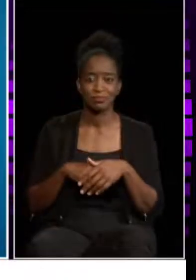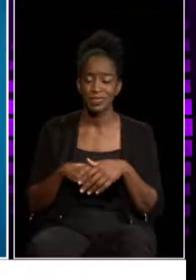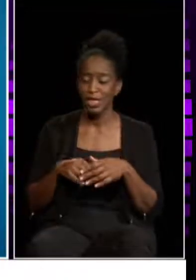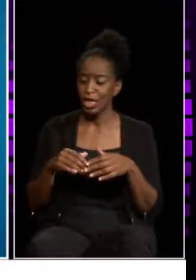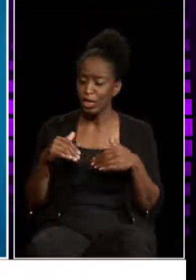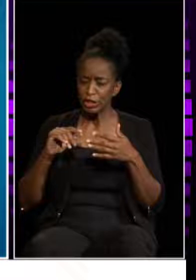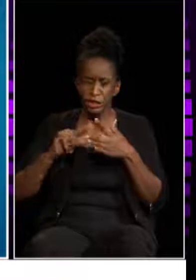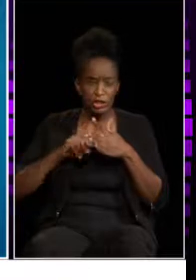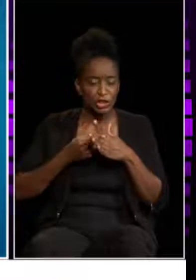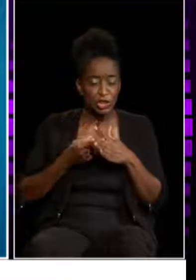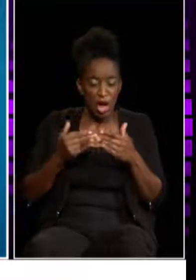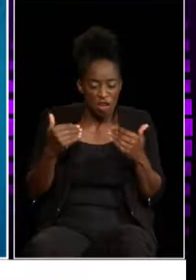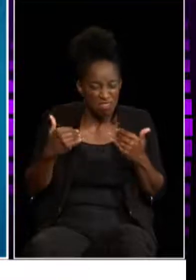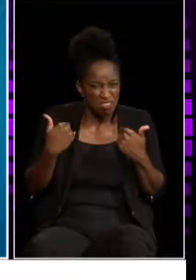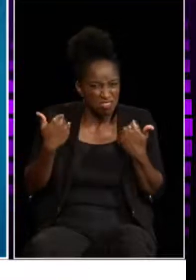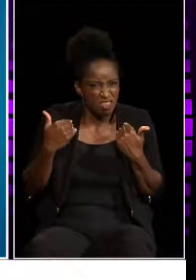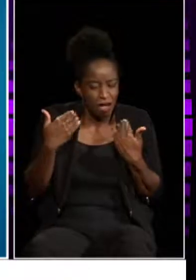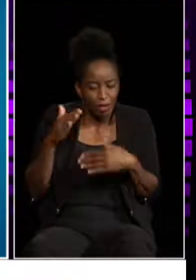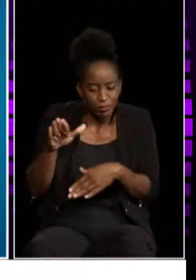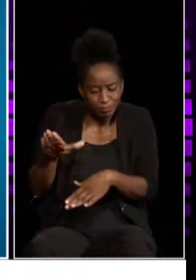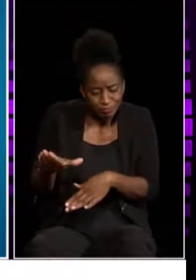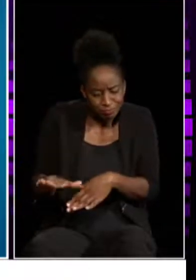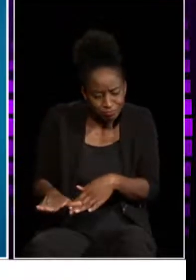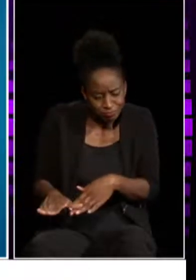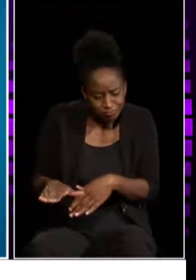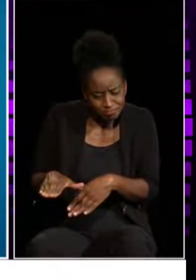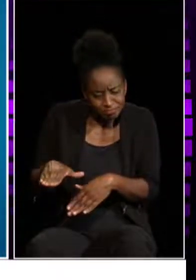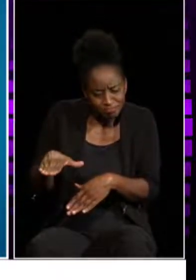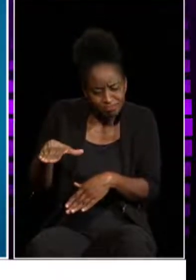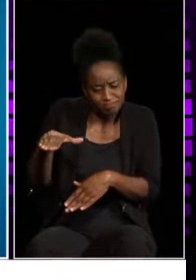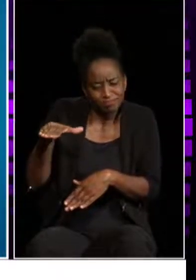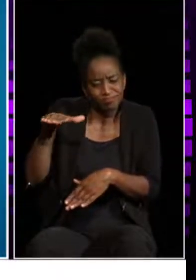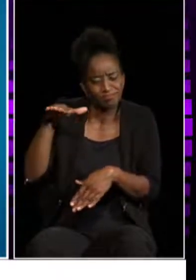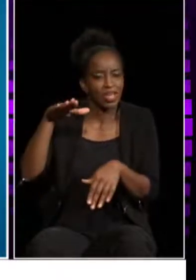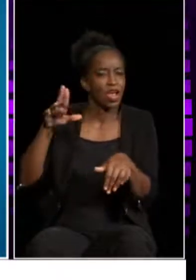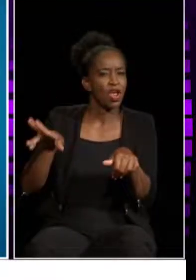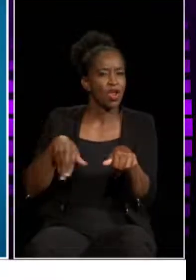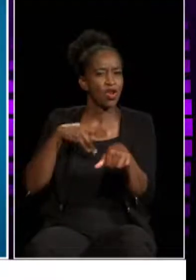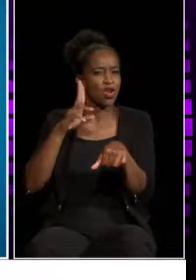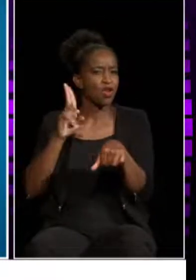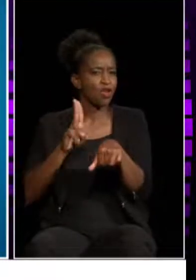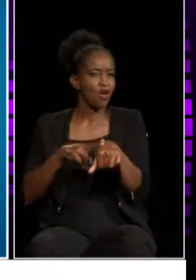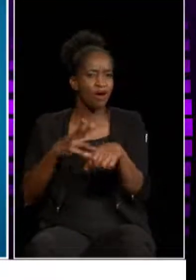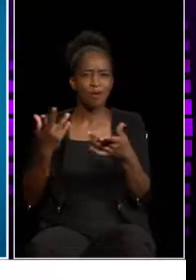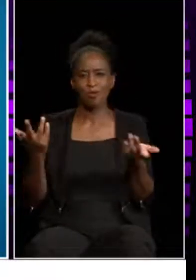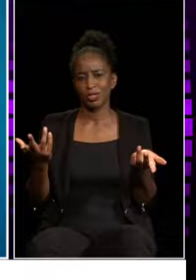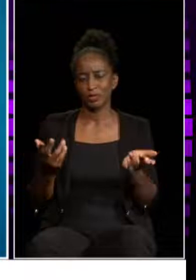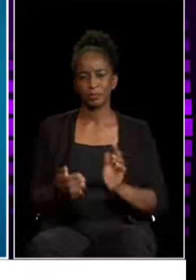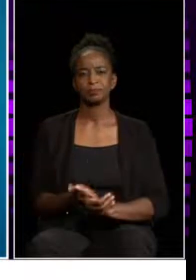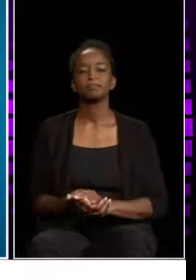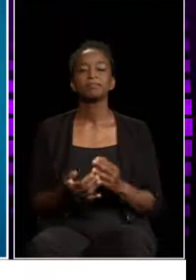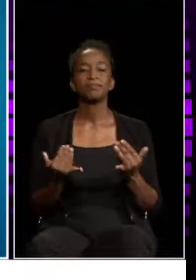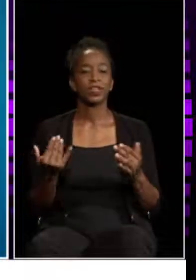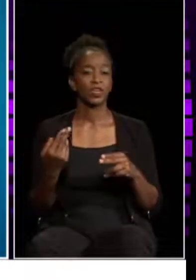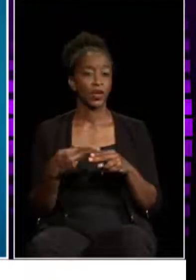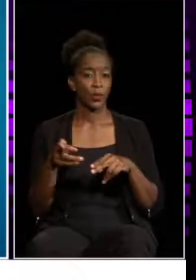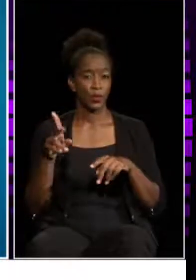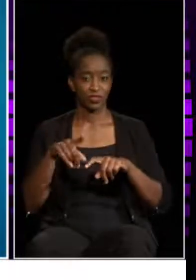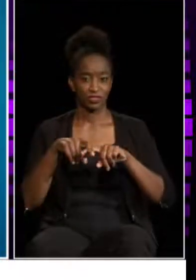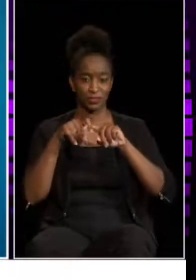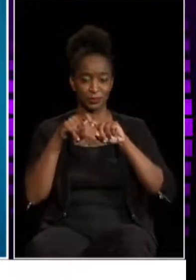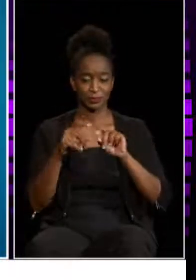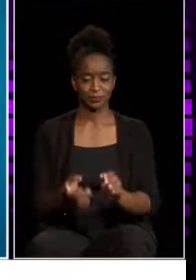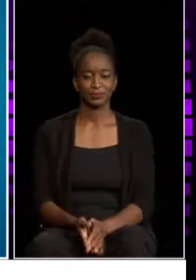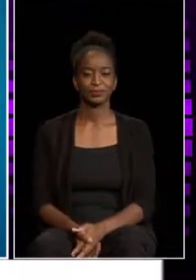something that people just naturally see as a method to help. Absolutely. Yes. So we'll take another quick commercial break and we'll be right